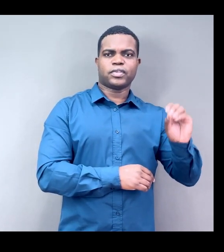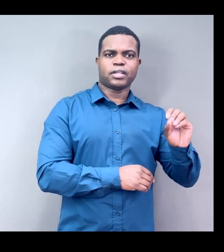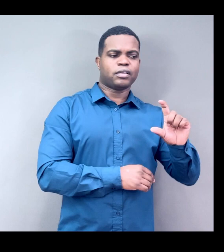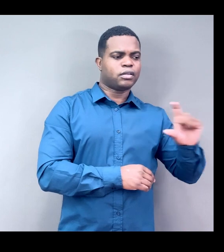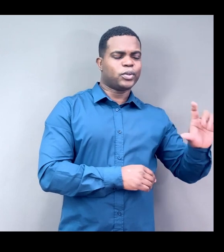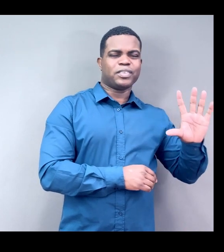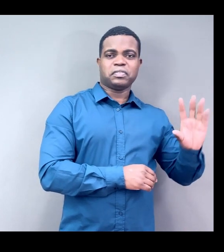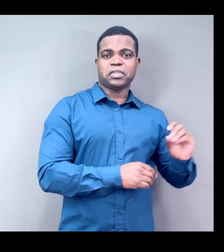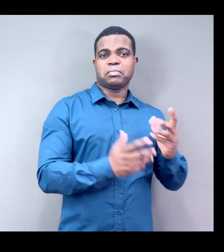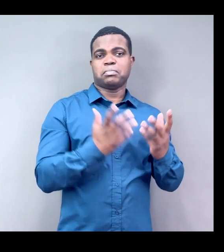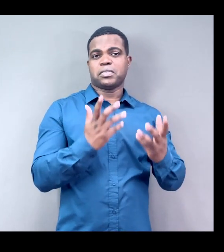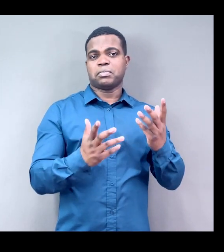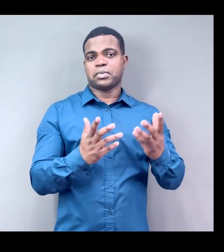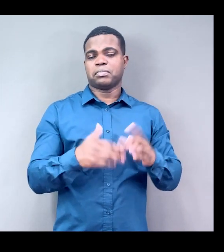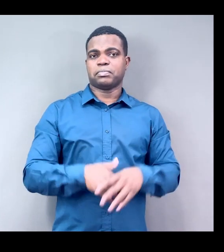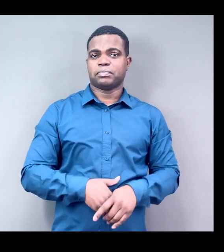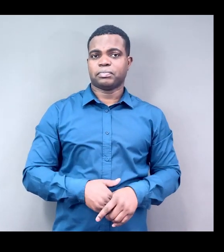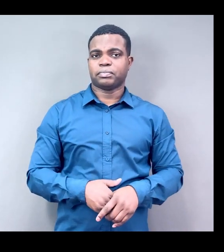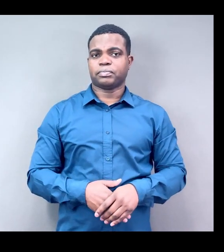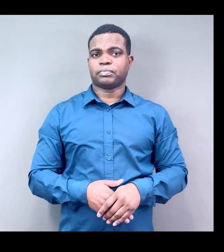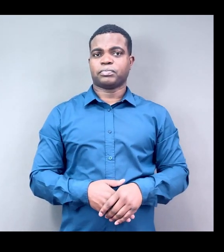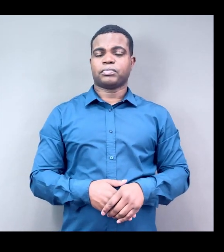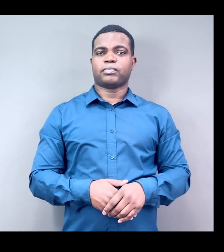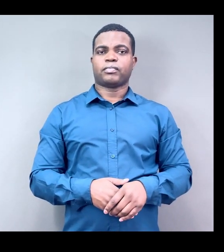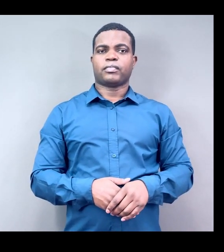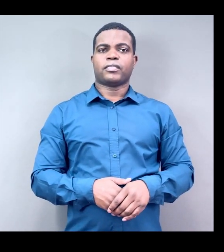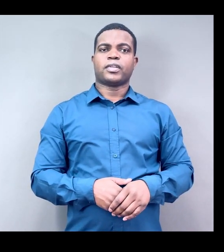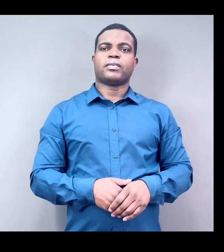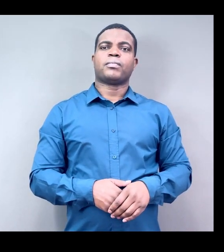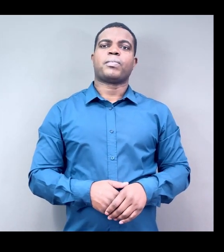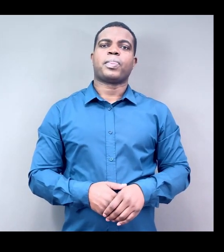citizens per week. So if you have